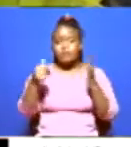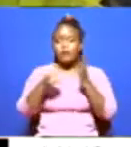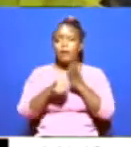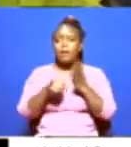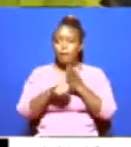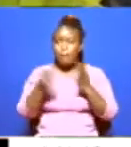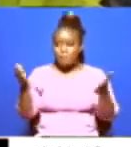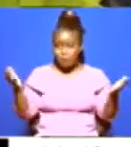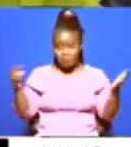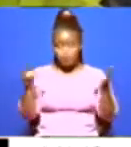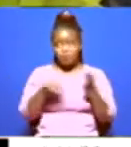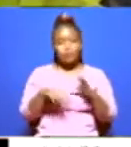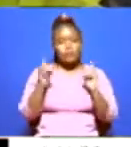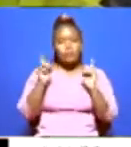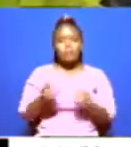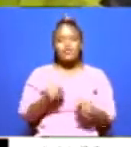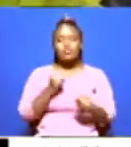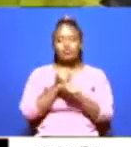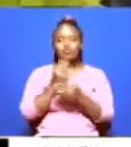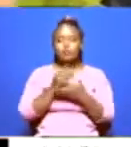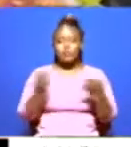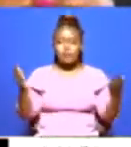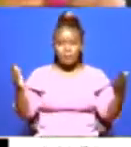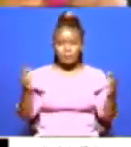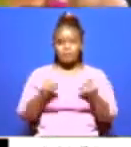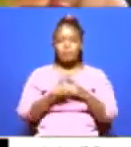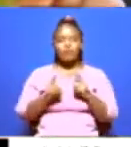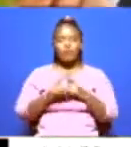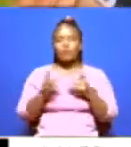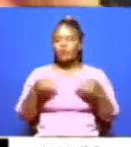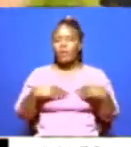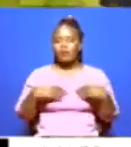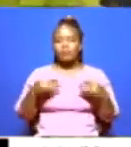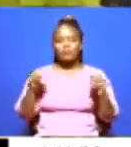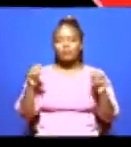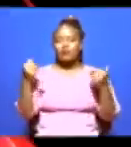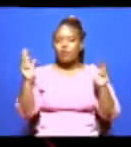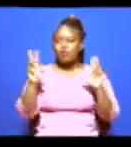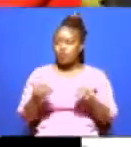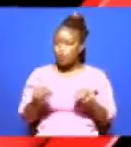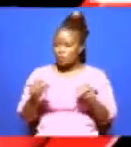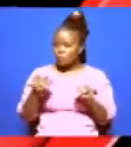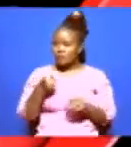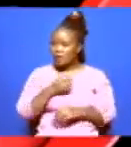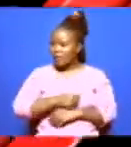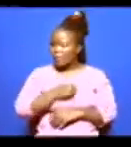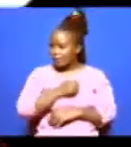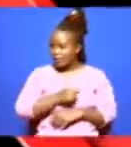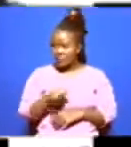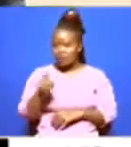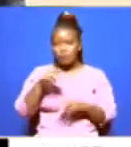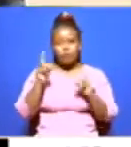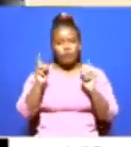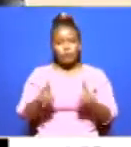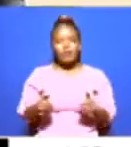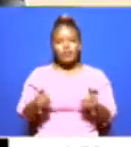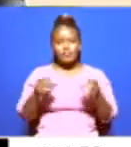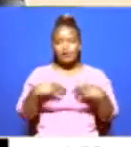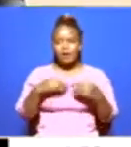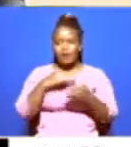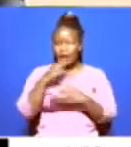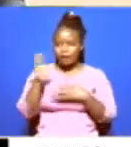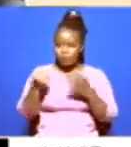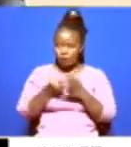to do something, and we should have no apologies at all that we must engage in these reforms that